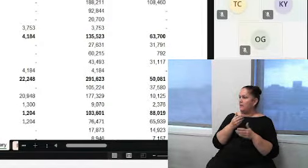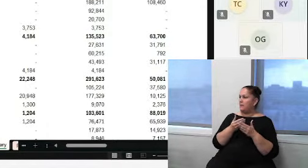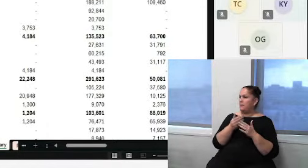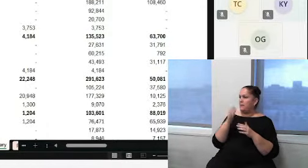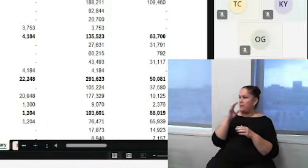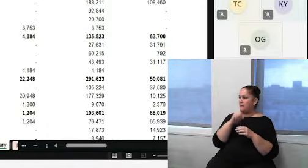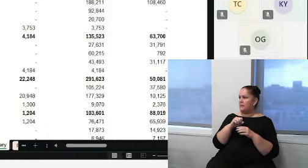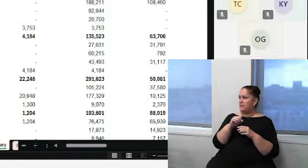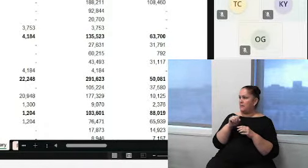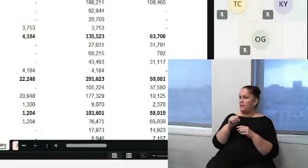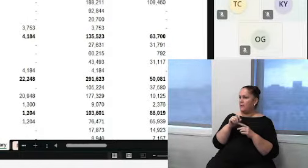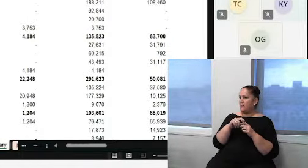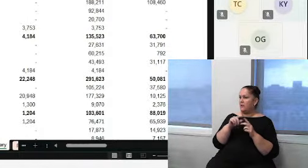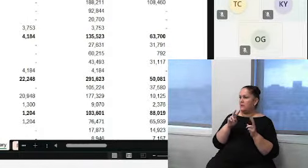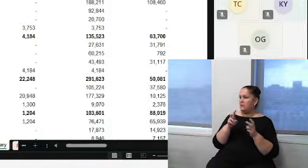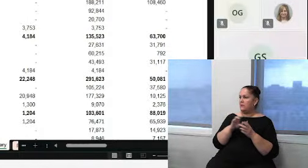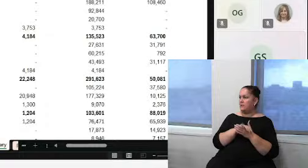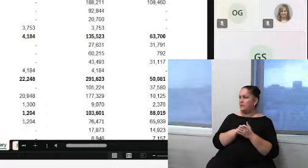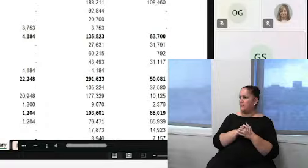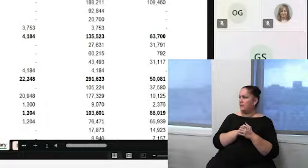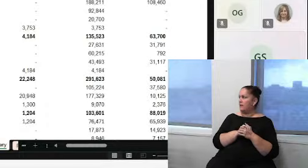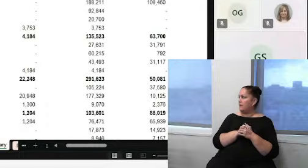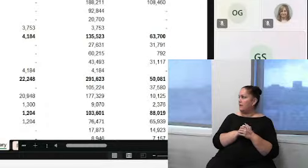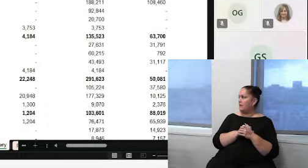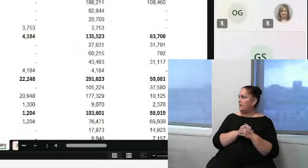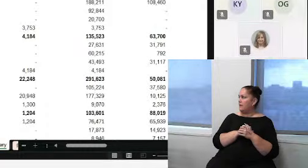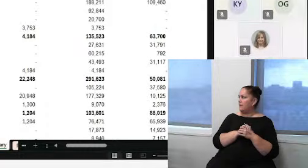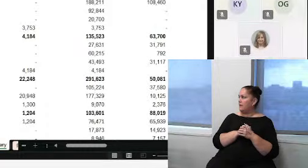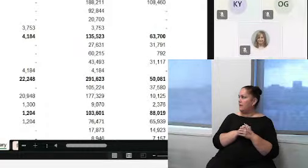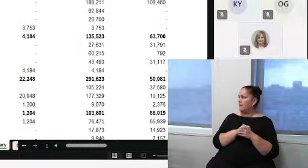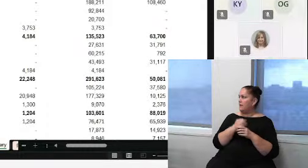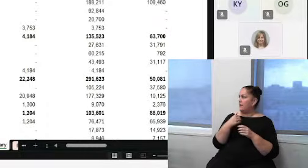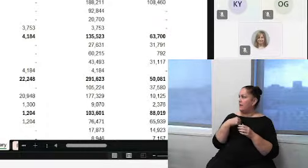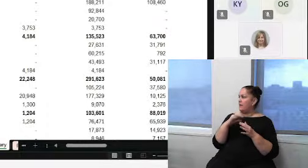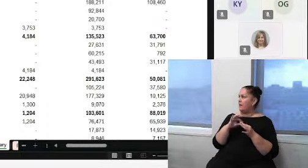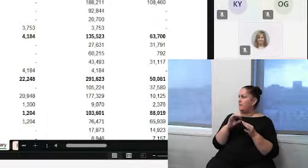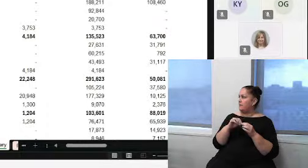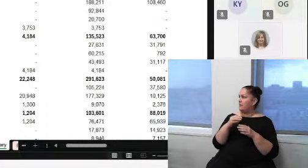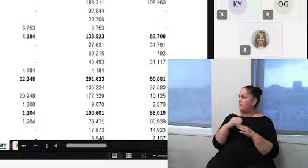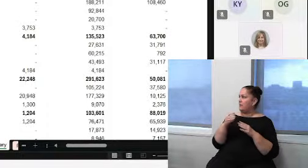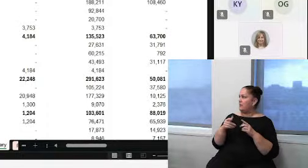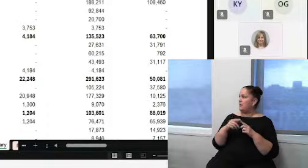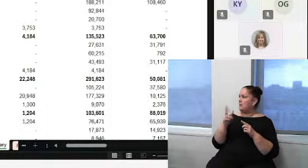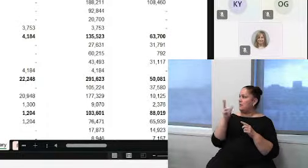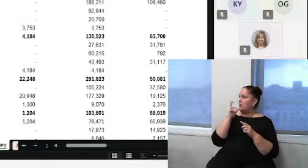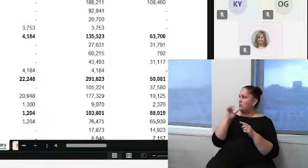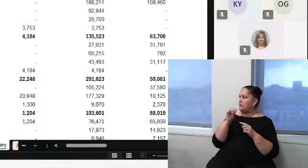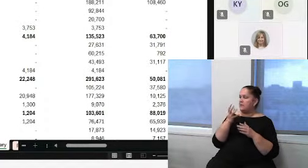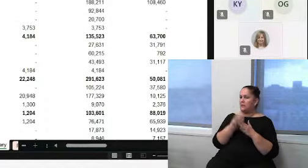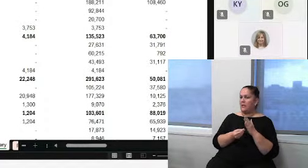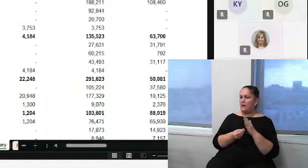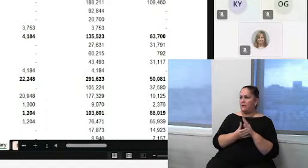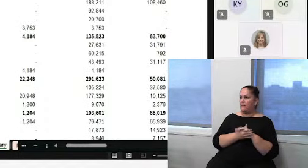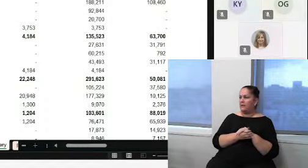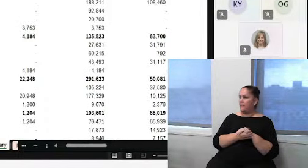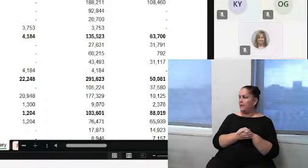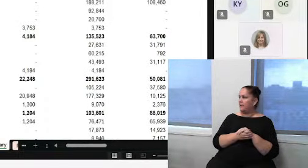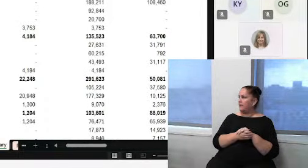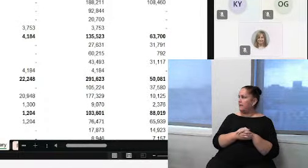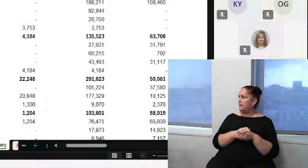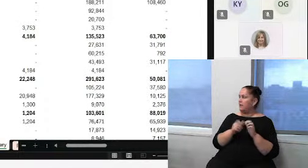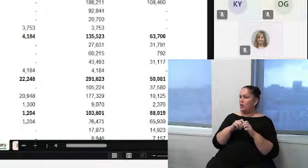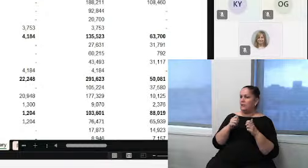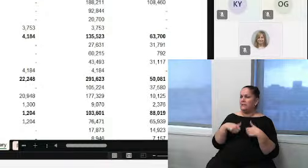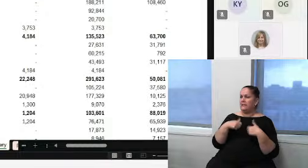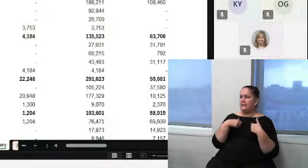With display, so see if you can proceed. I had be subject to check. Yeah, I actually got a message from a colleague that the audio is also